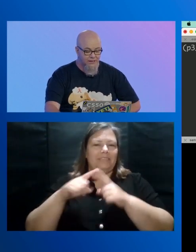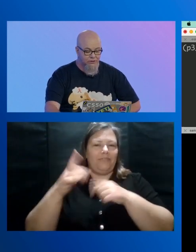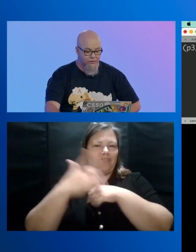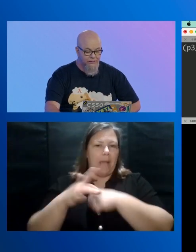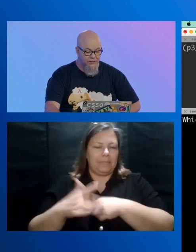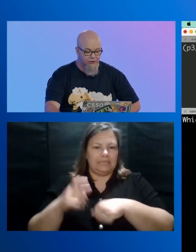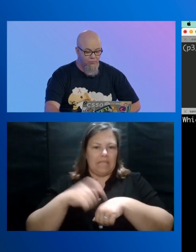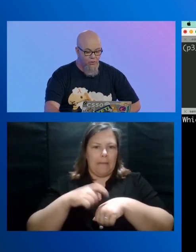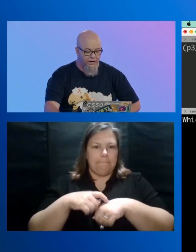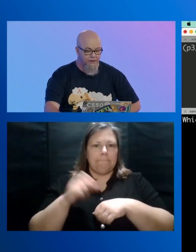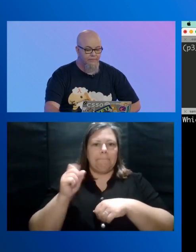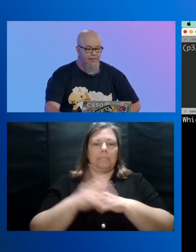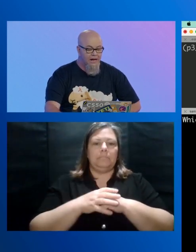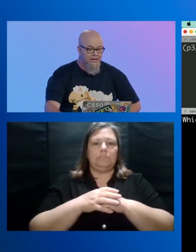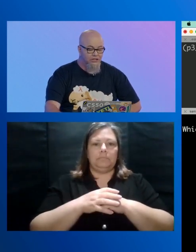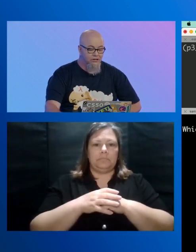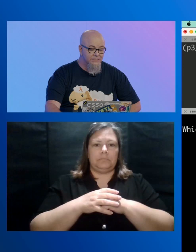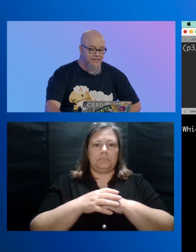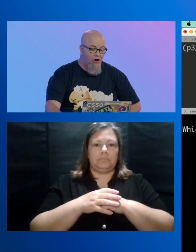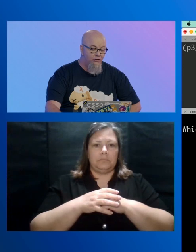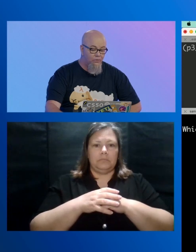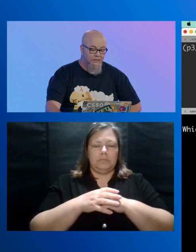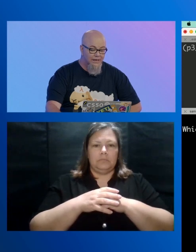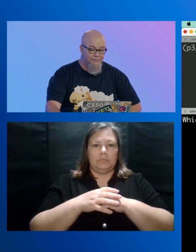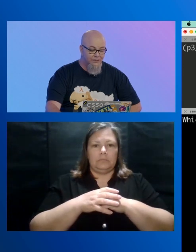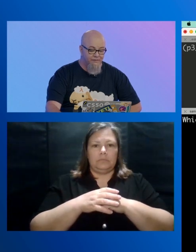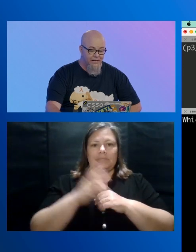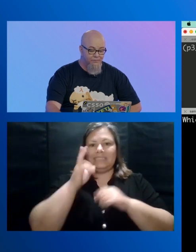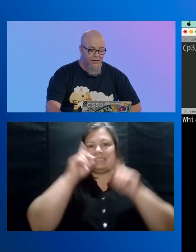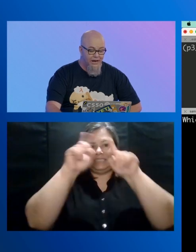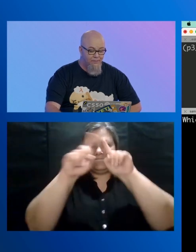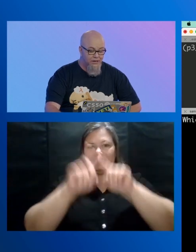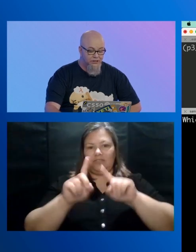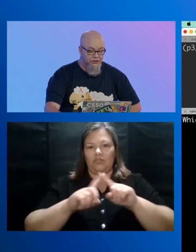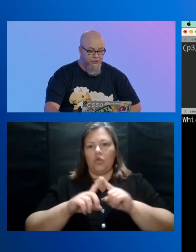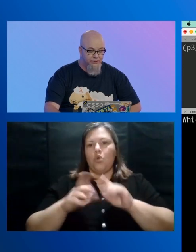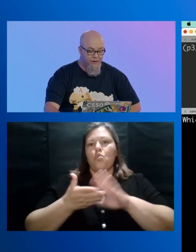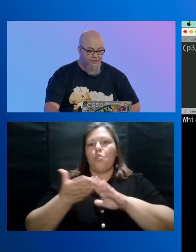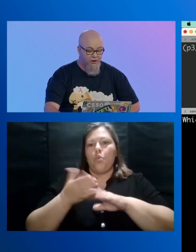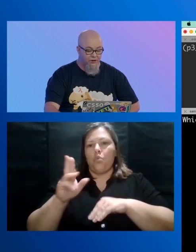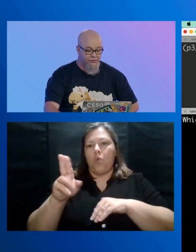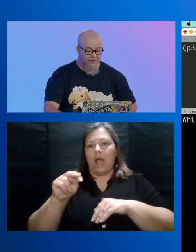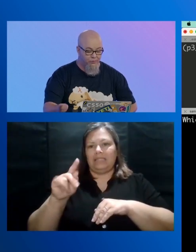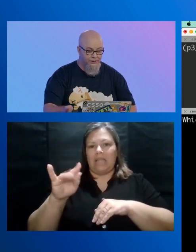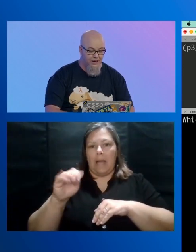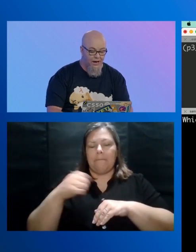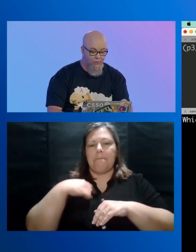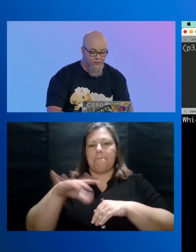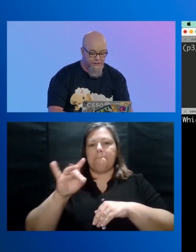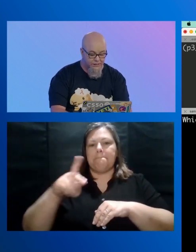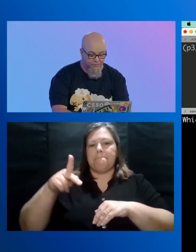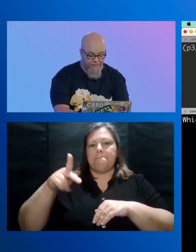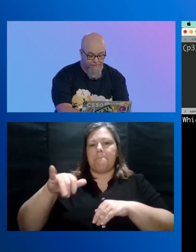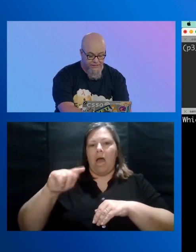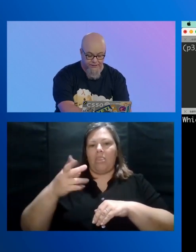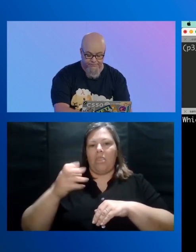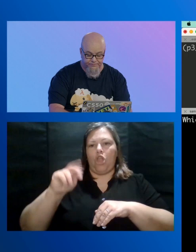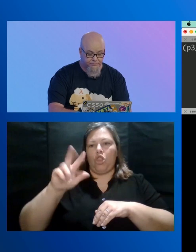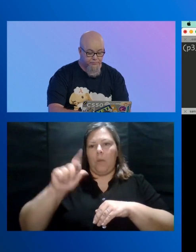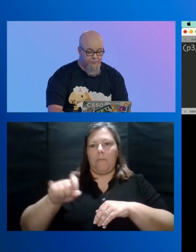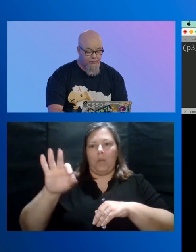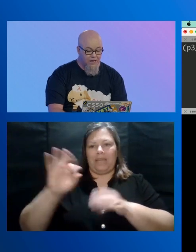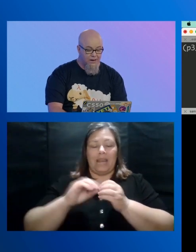slide this up so we can see a little more here. And so you can see all the runtimes that are available. And I'm going to choose Python 3.9, which is number